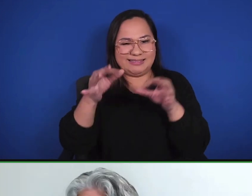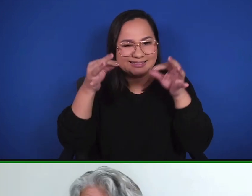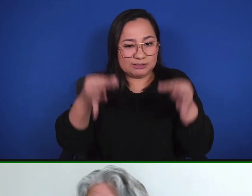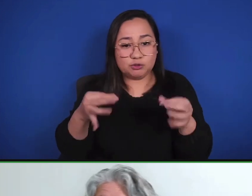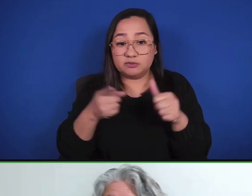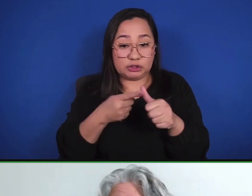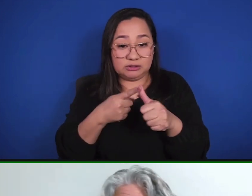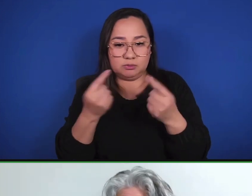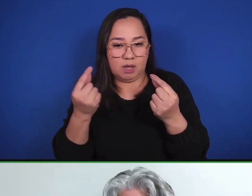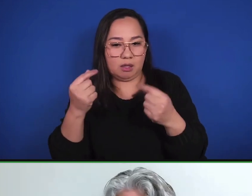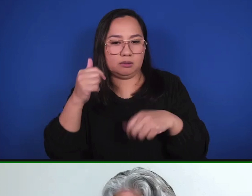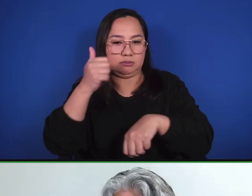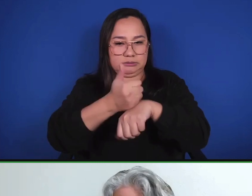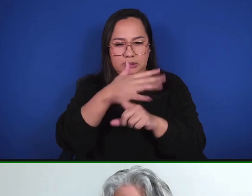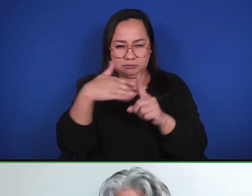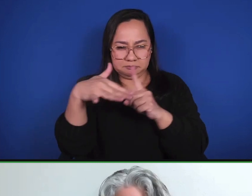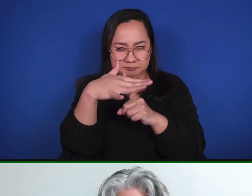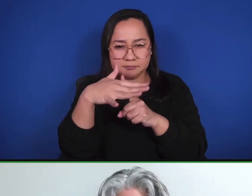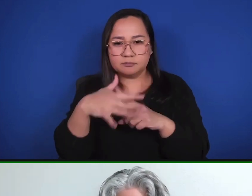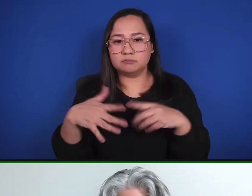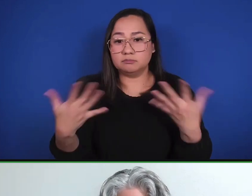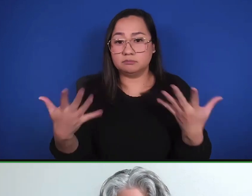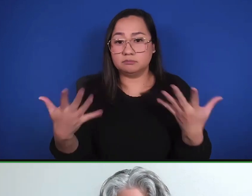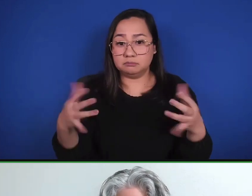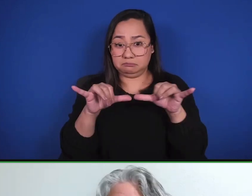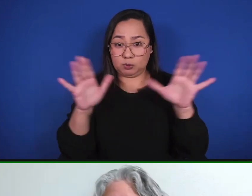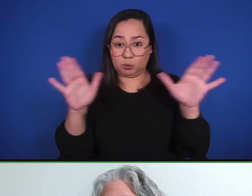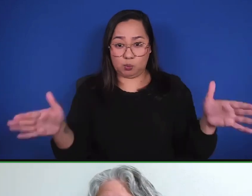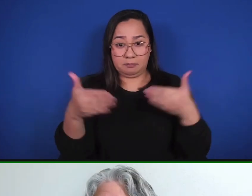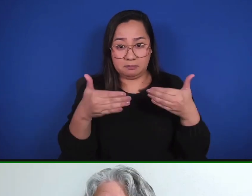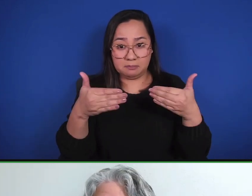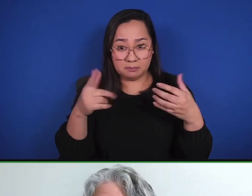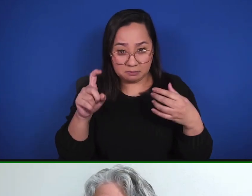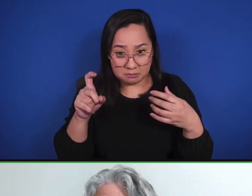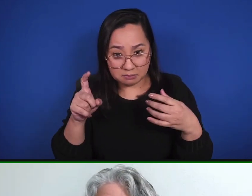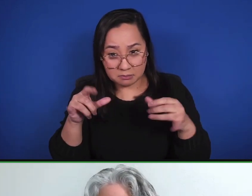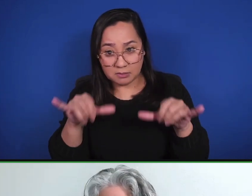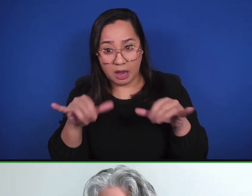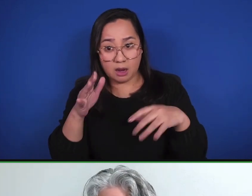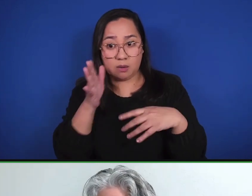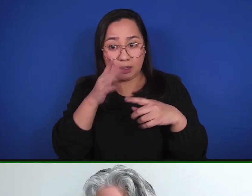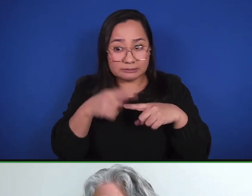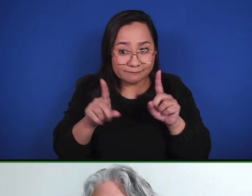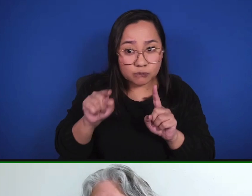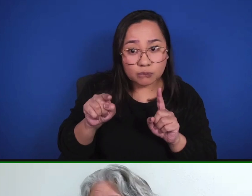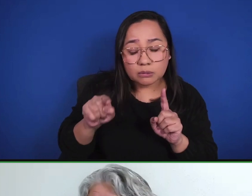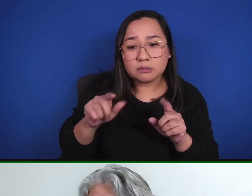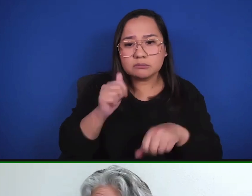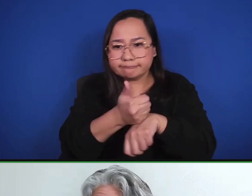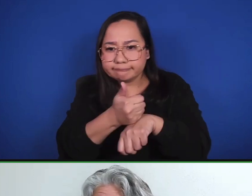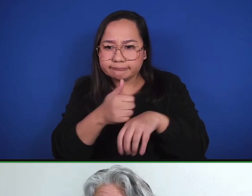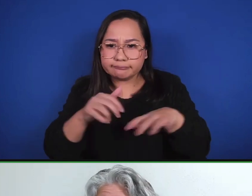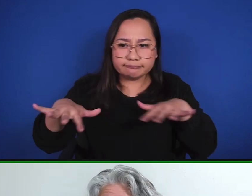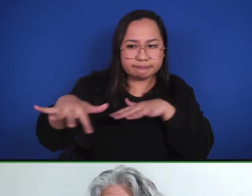make a difference? Does the room setup make a difference? That kind of thing. The next one relates to content. Is